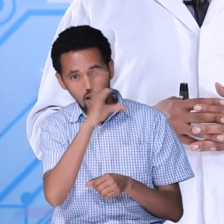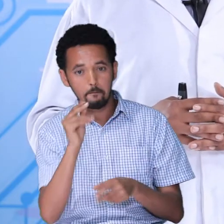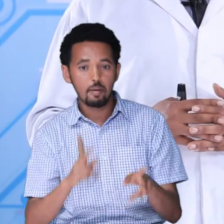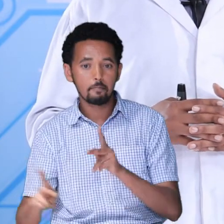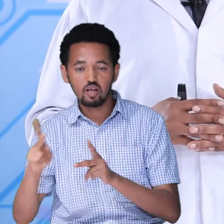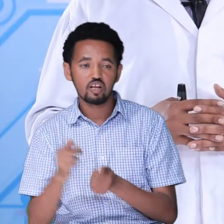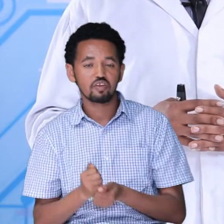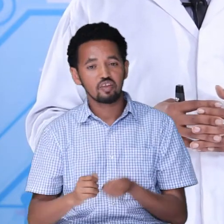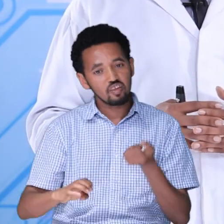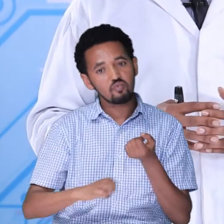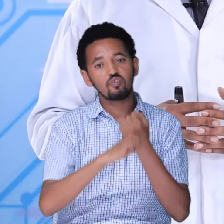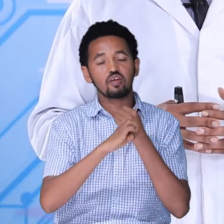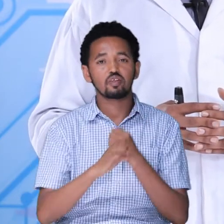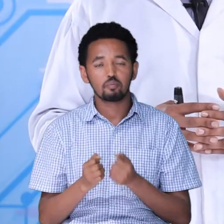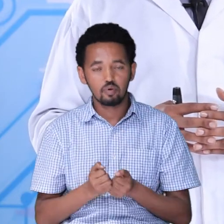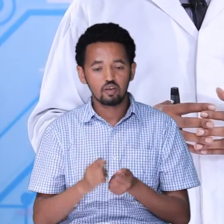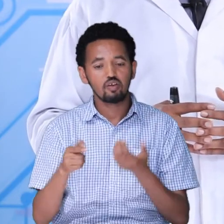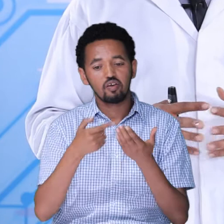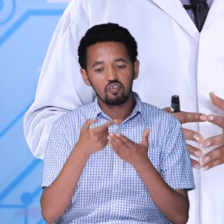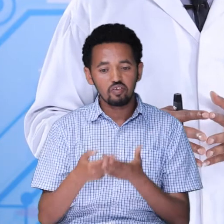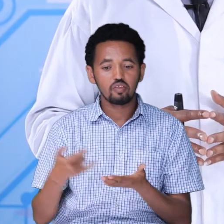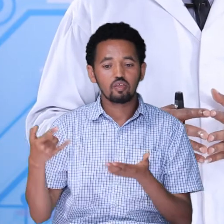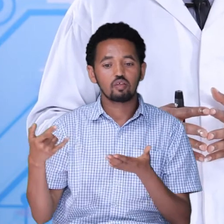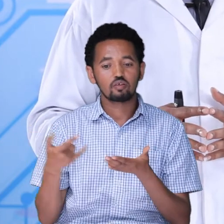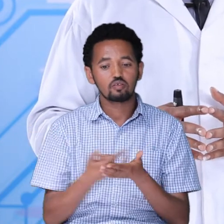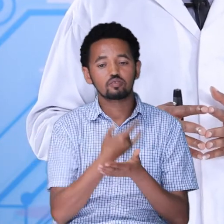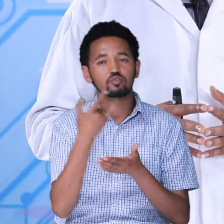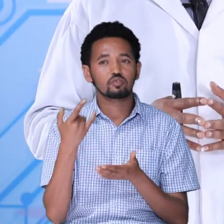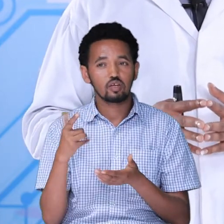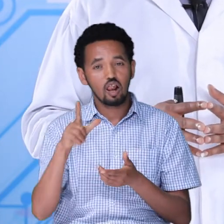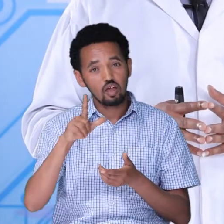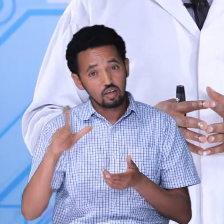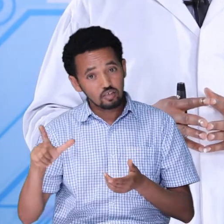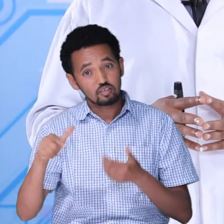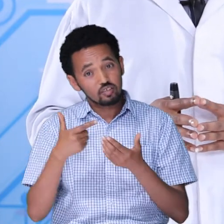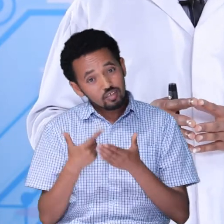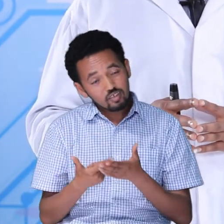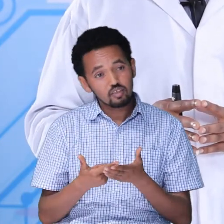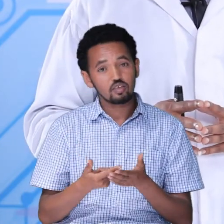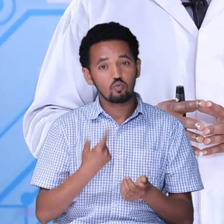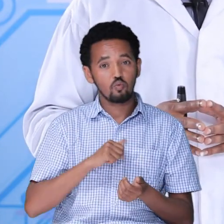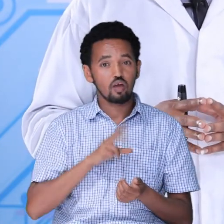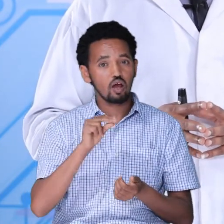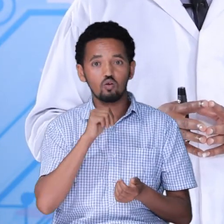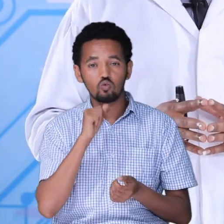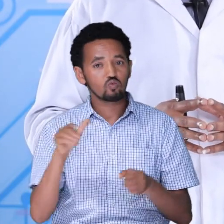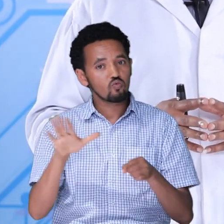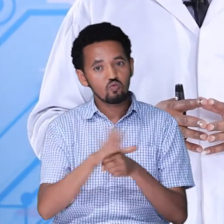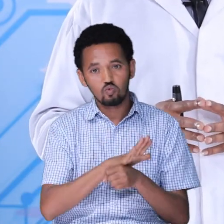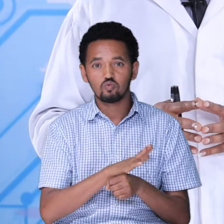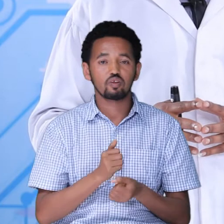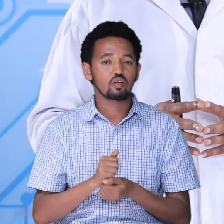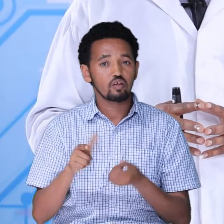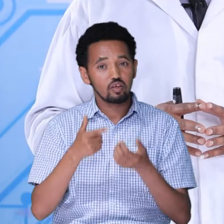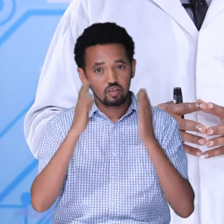is affected by the colonial legacy. As a result of this, we are not fulfill